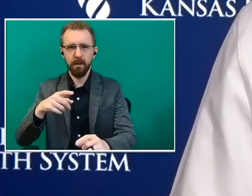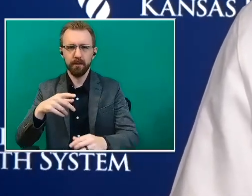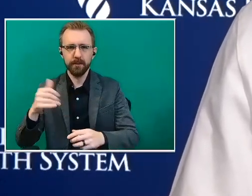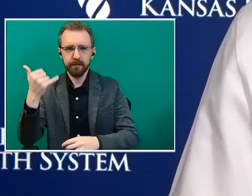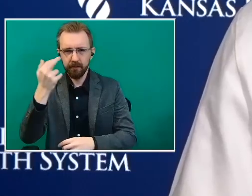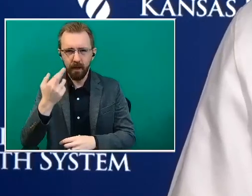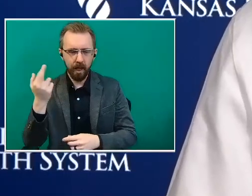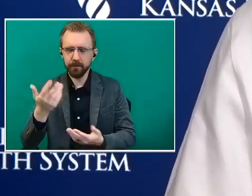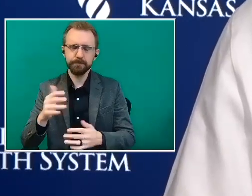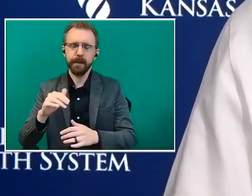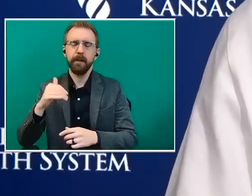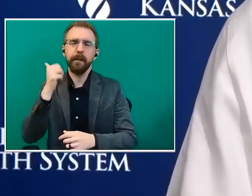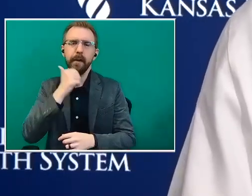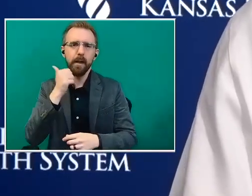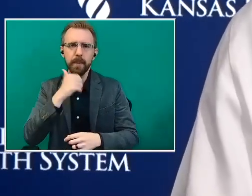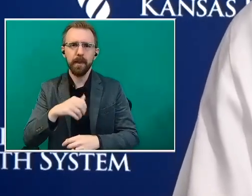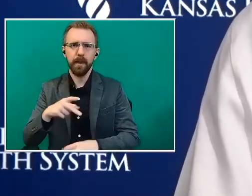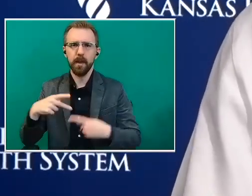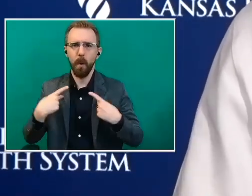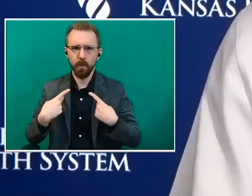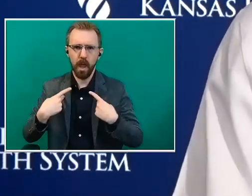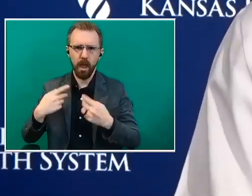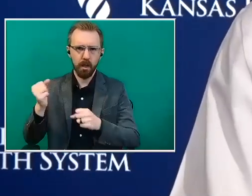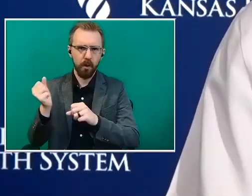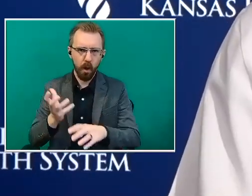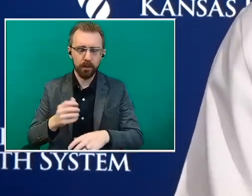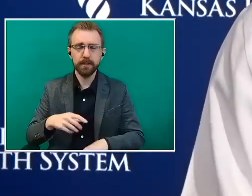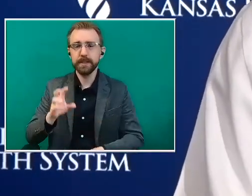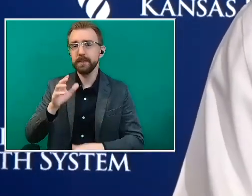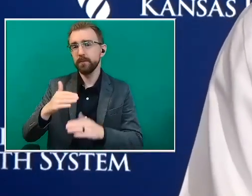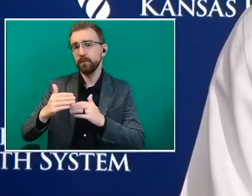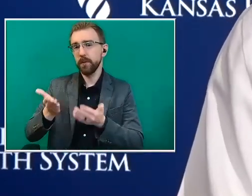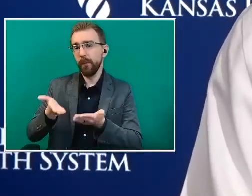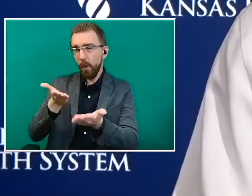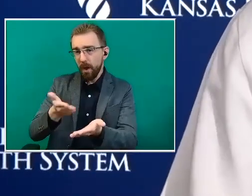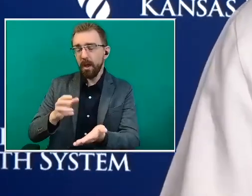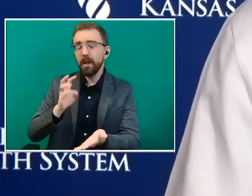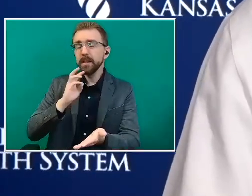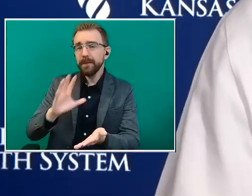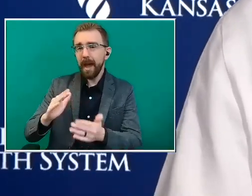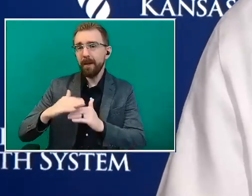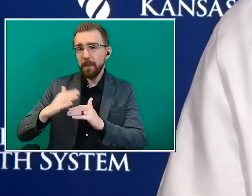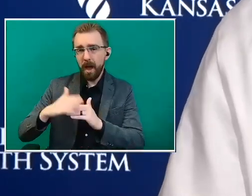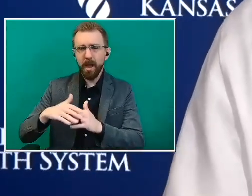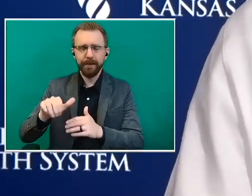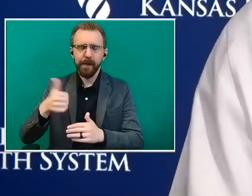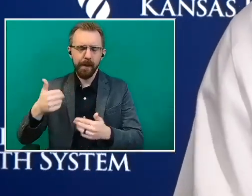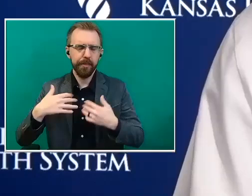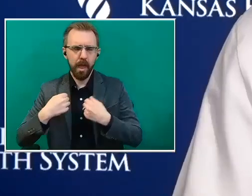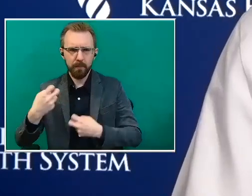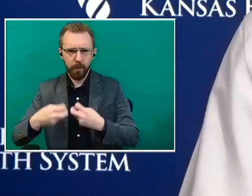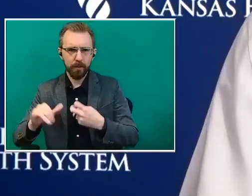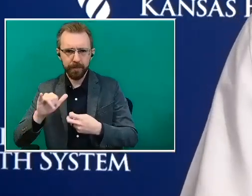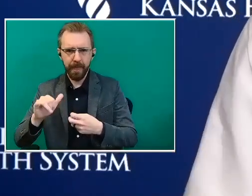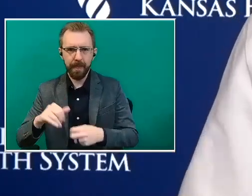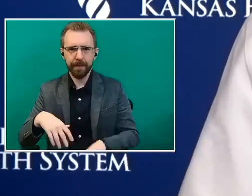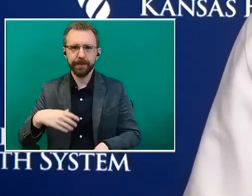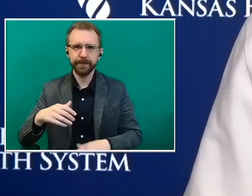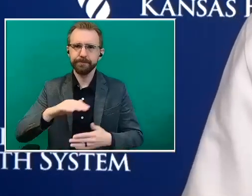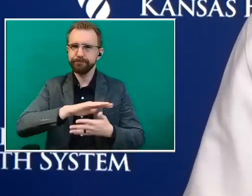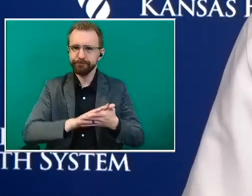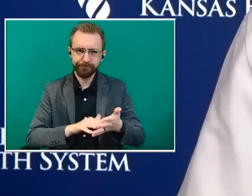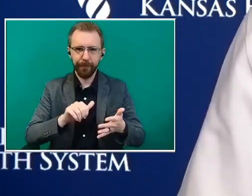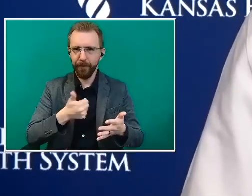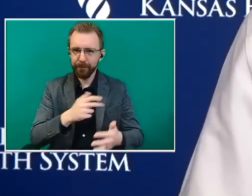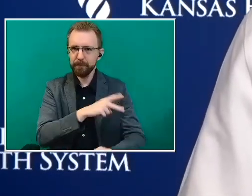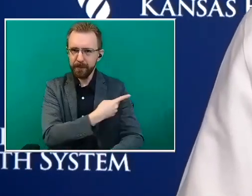the recommendation now, it was 65 and older, unless you have other health problems, like all of my HIV patients get vaccinated